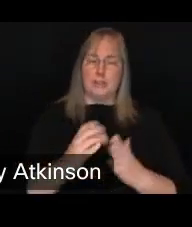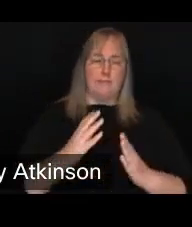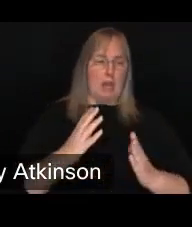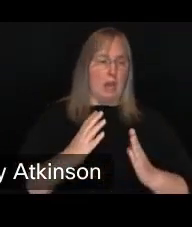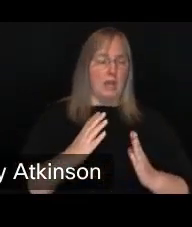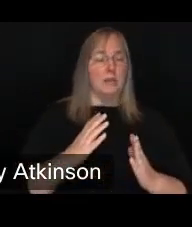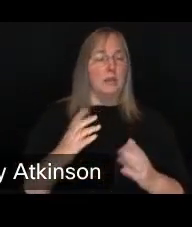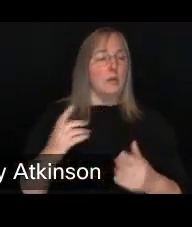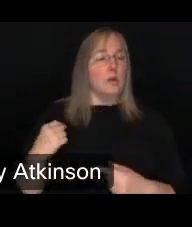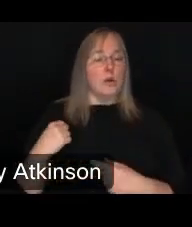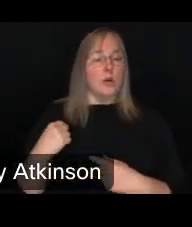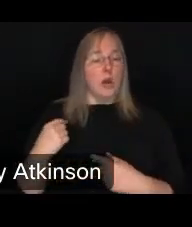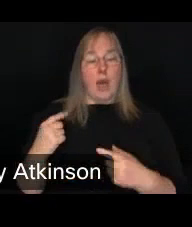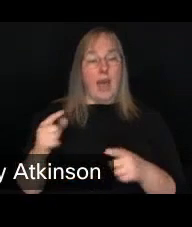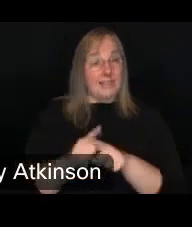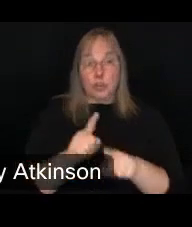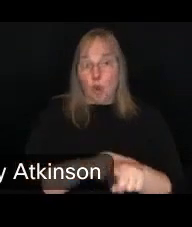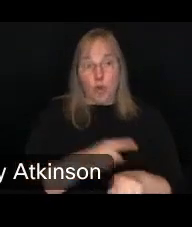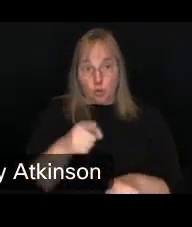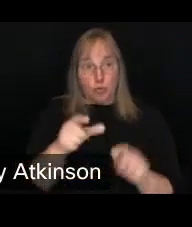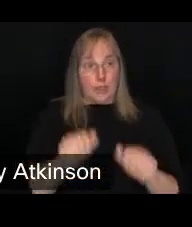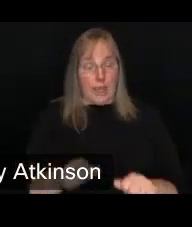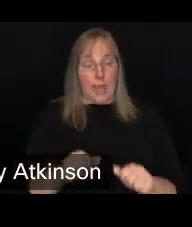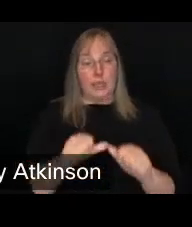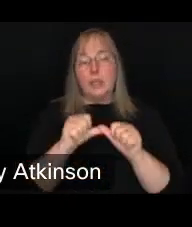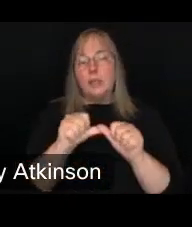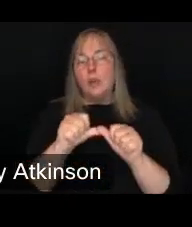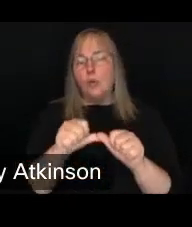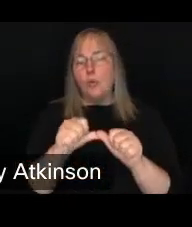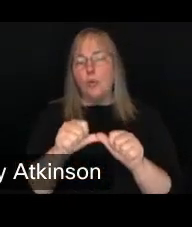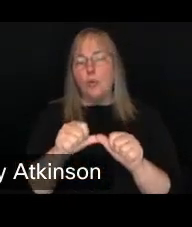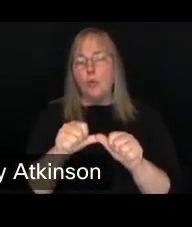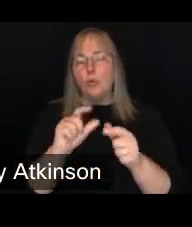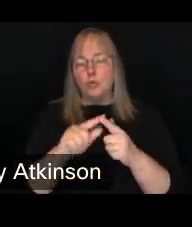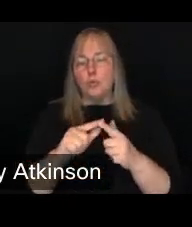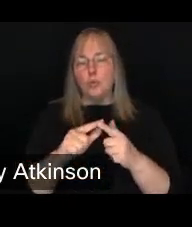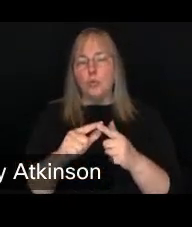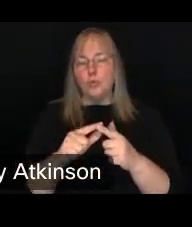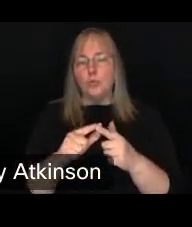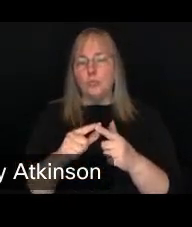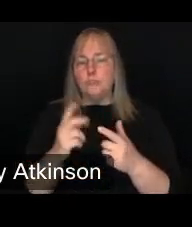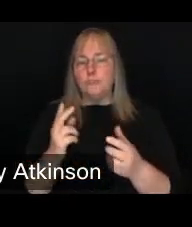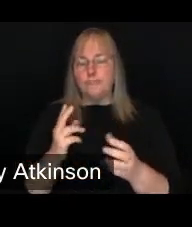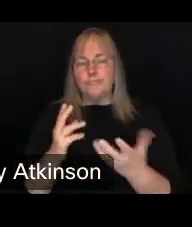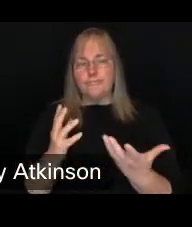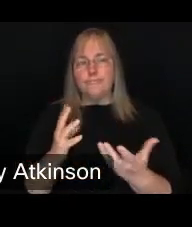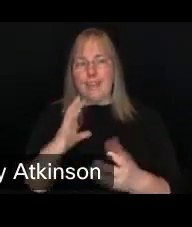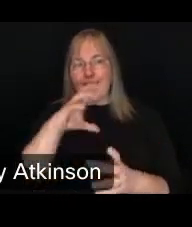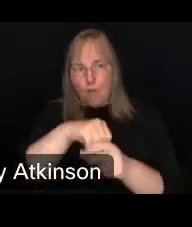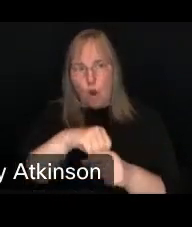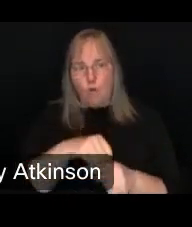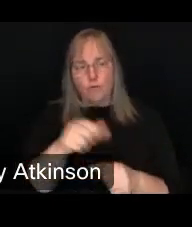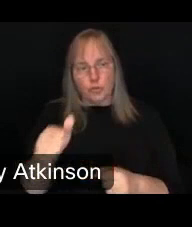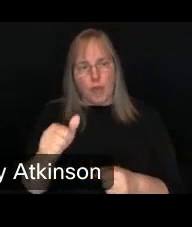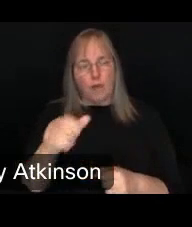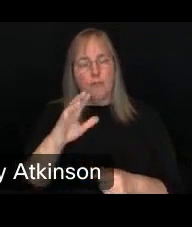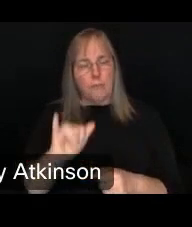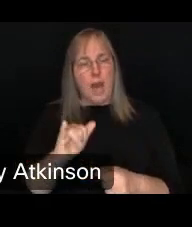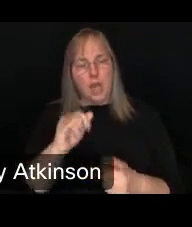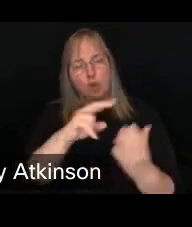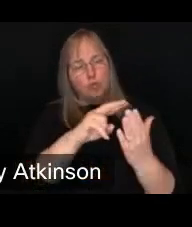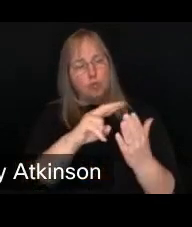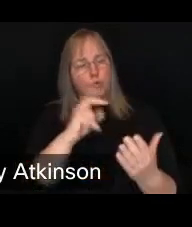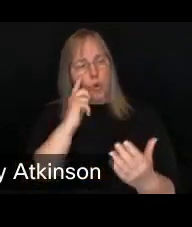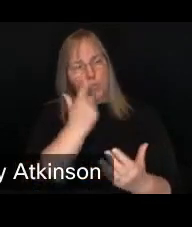as you can continue to get yourself engaged by reading the materials in your folder and